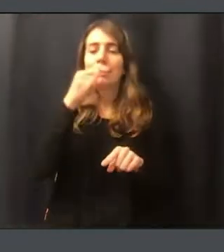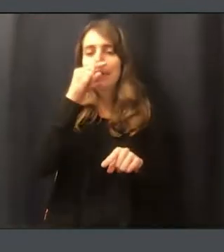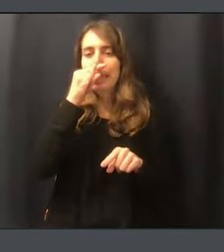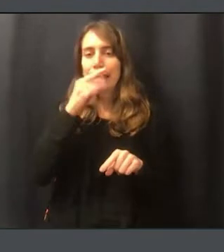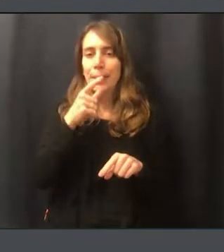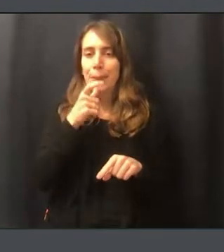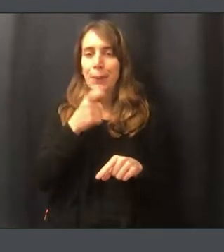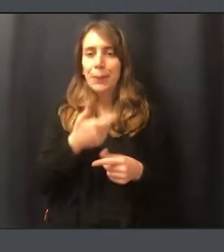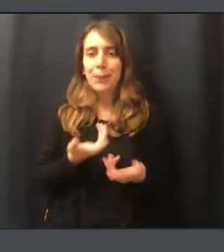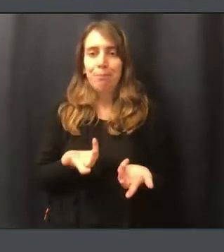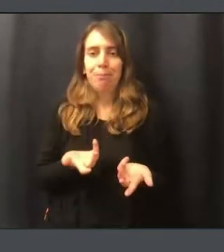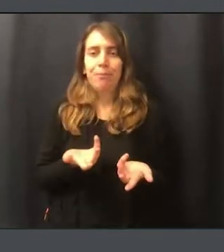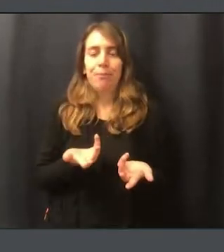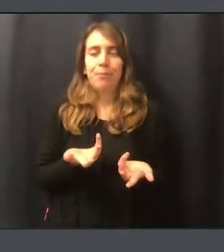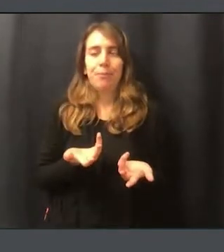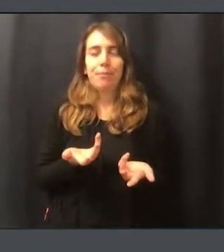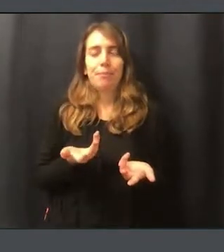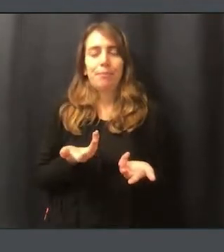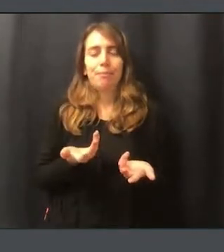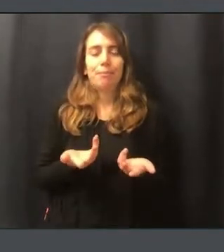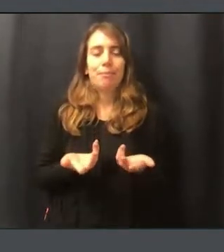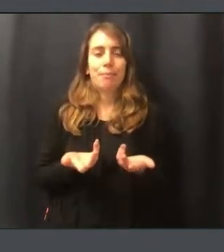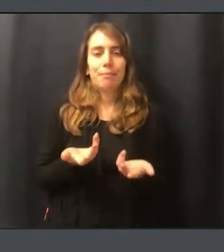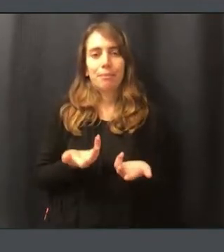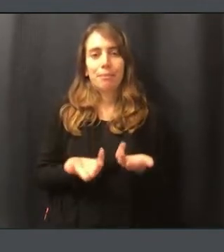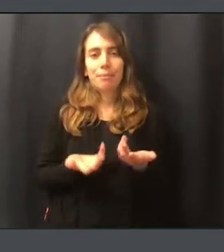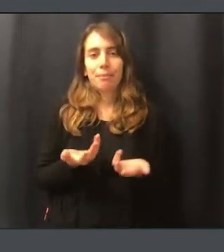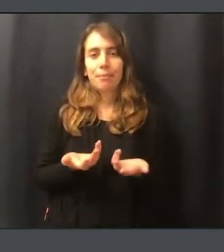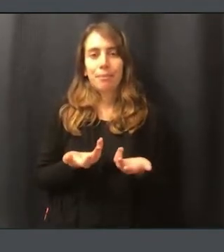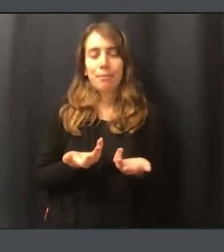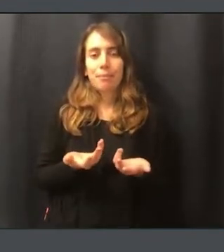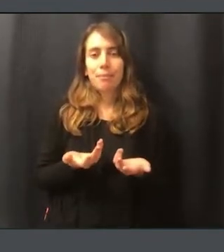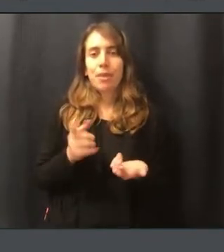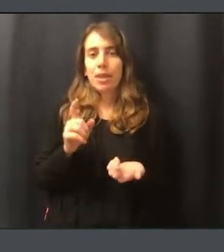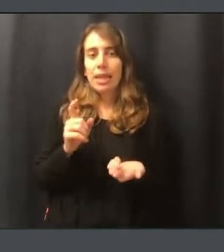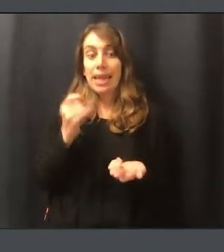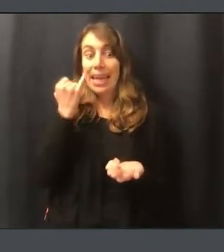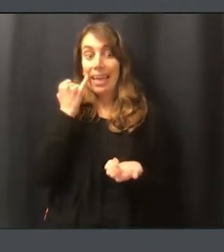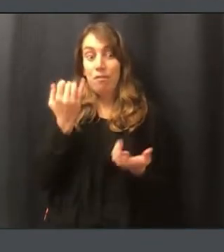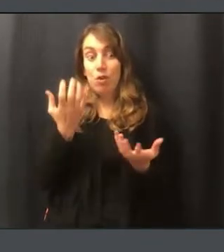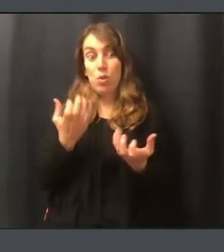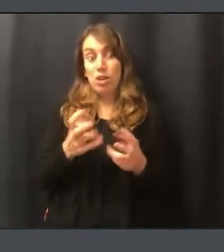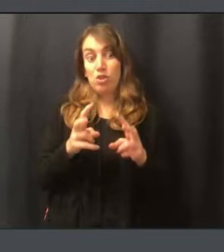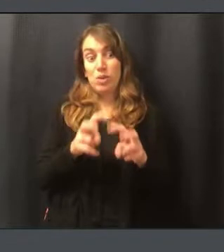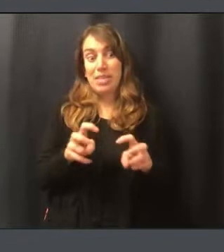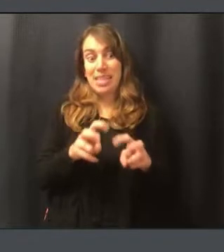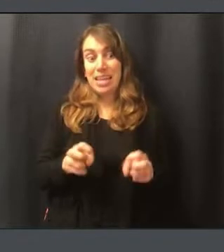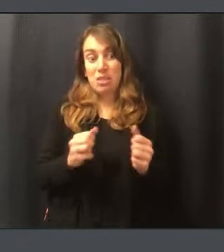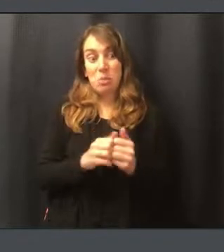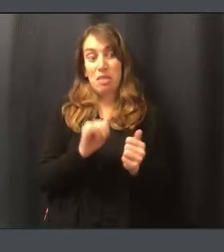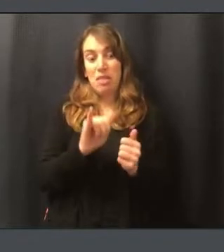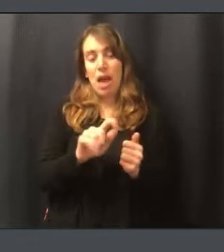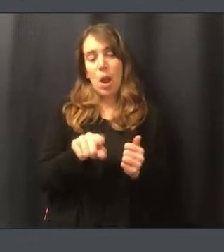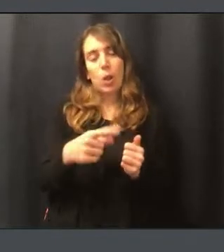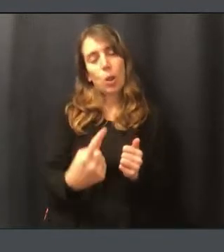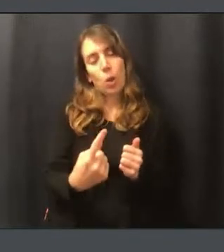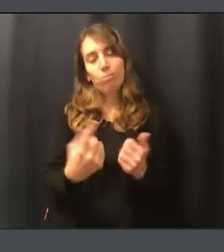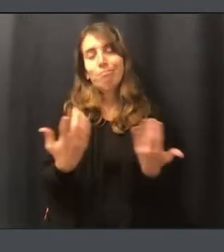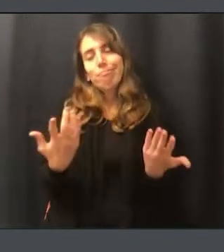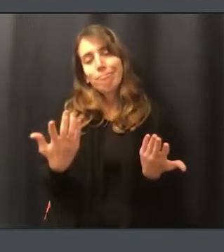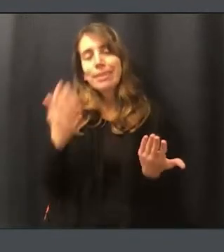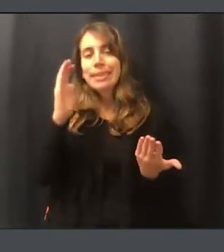who, if you kind of had to make an assumption, this is probably a child whose English language development is still pretty limited,